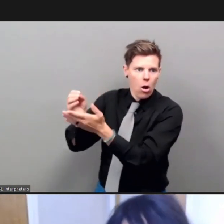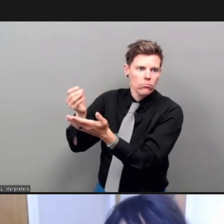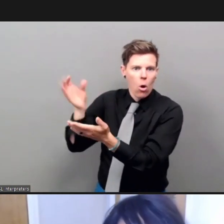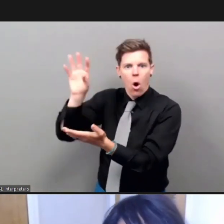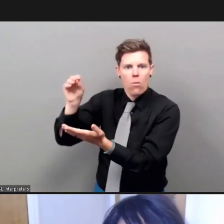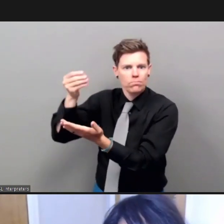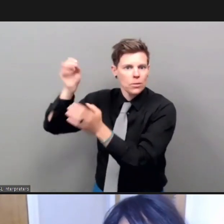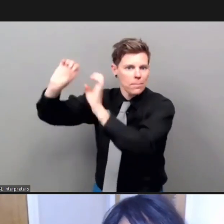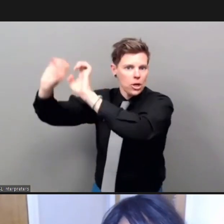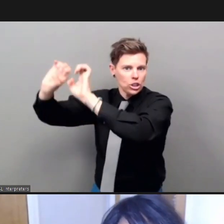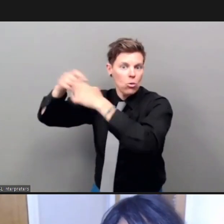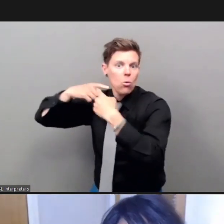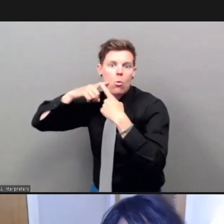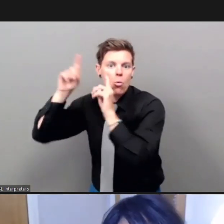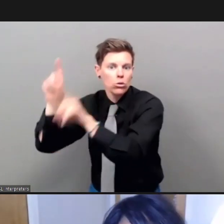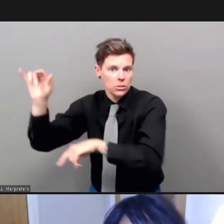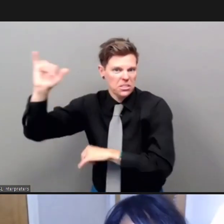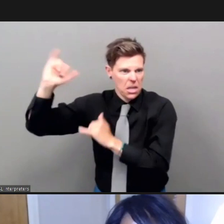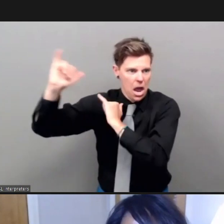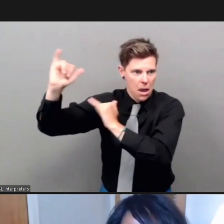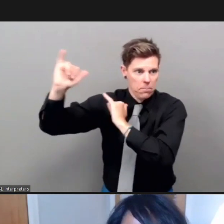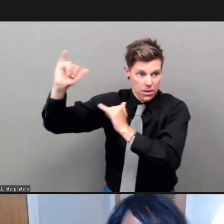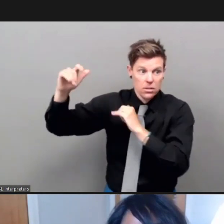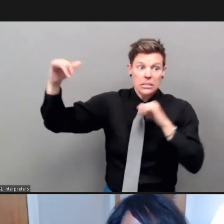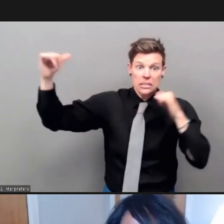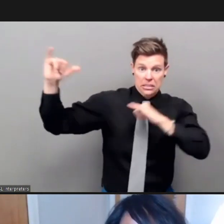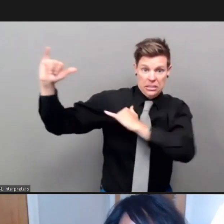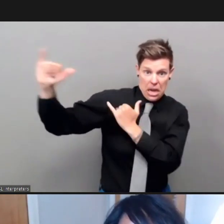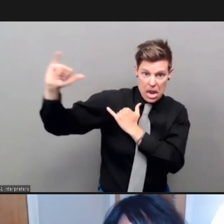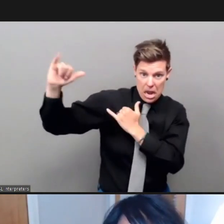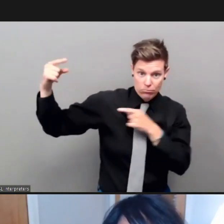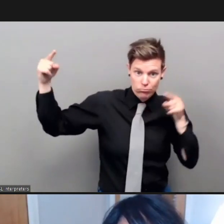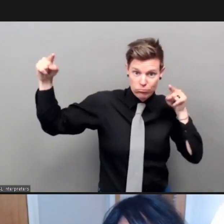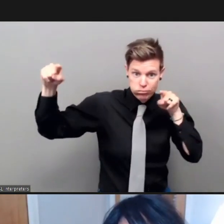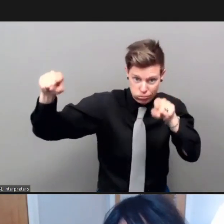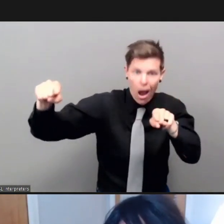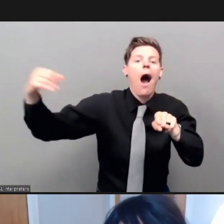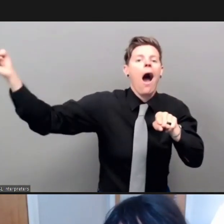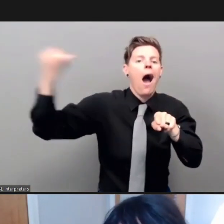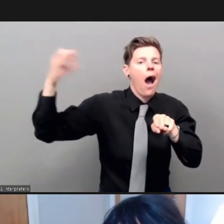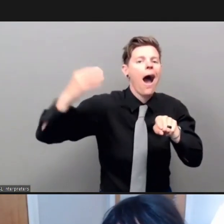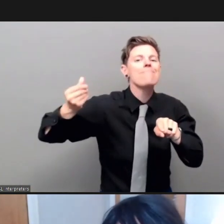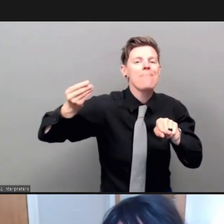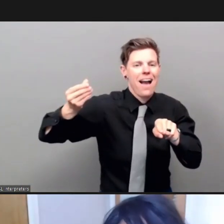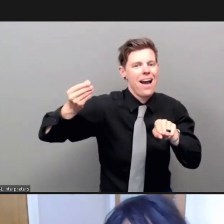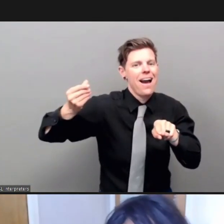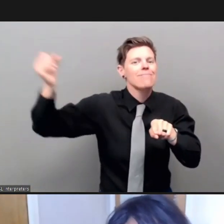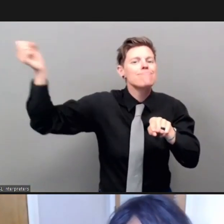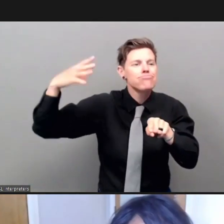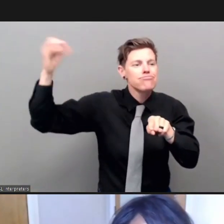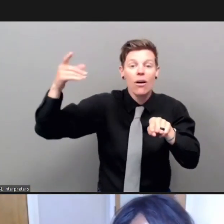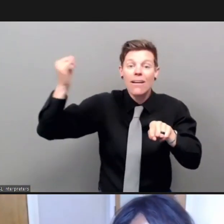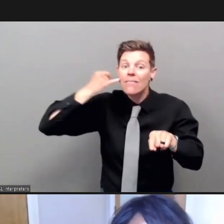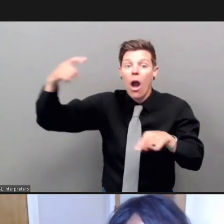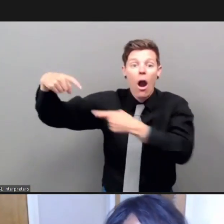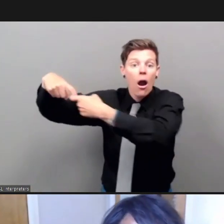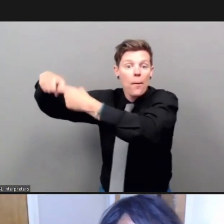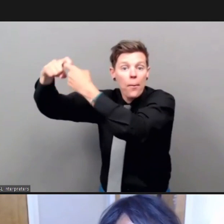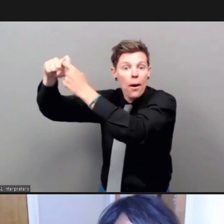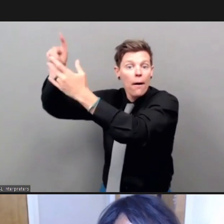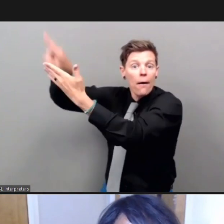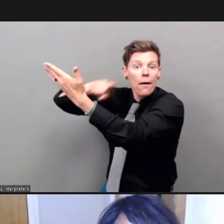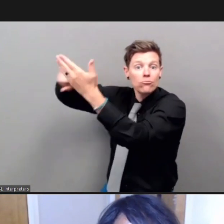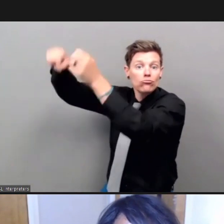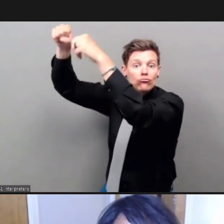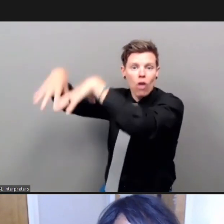half of the pandemic, which is what's happening to low-income people with unemployment and everything else. And